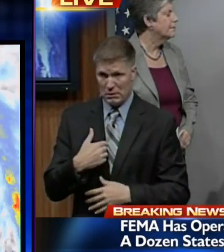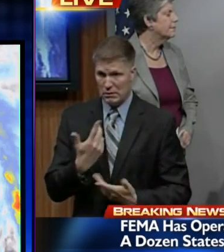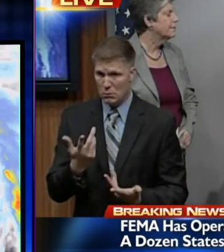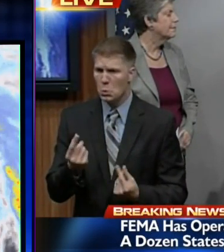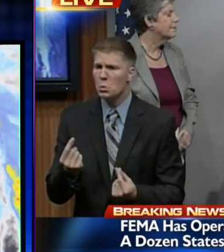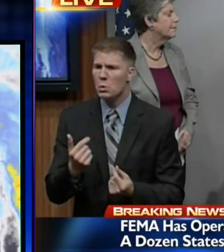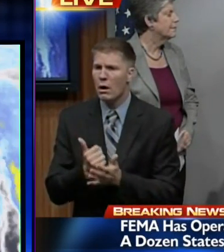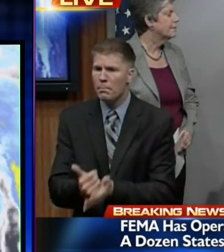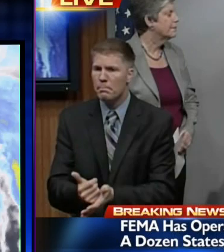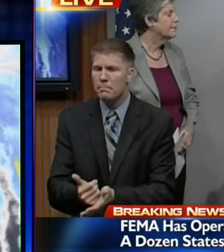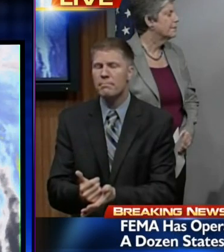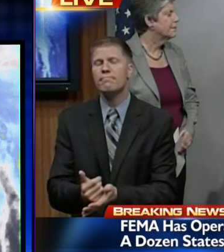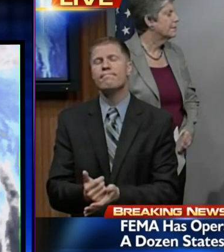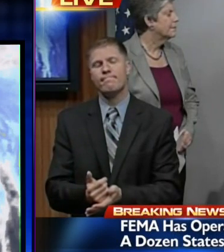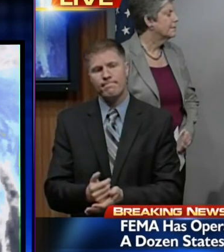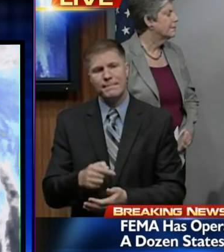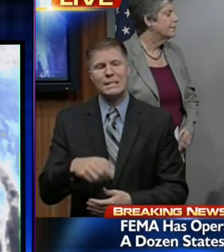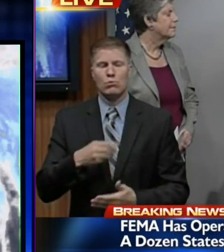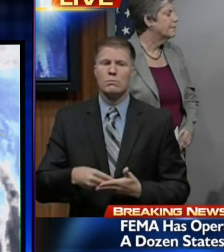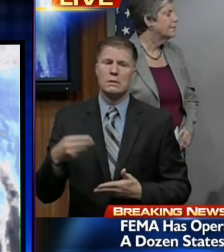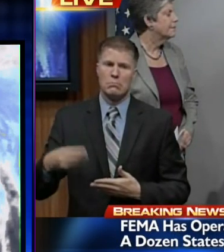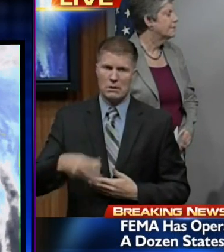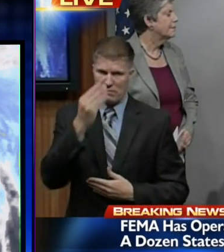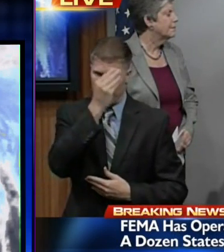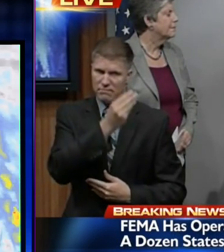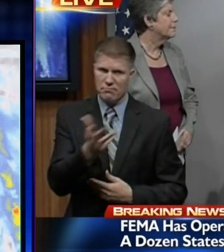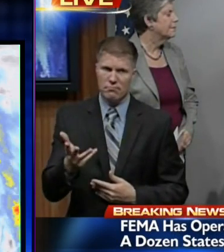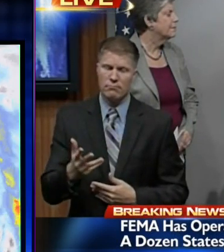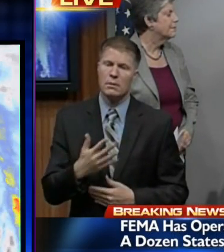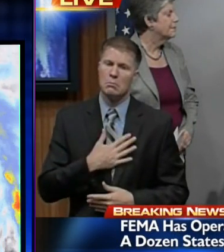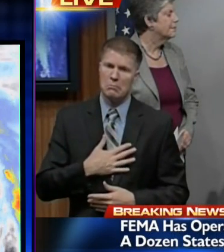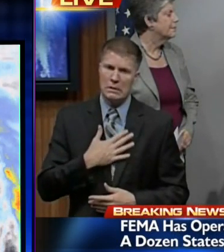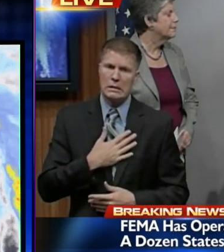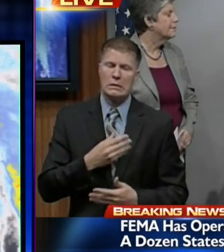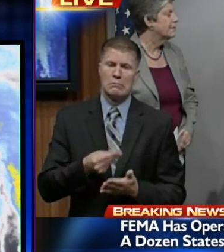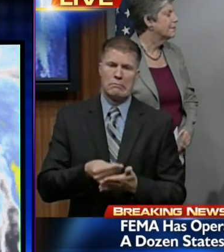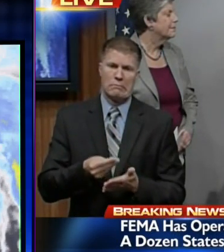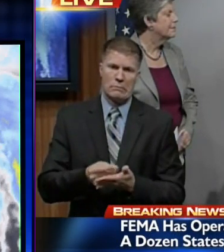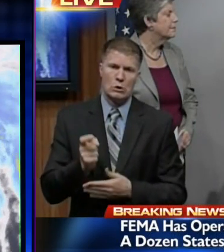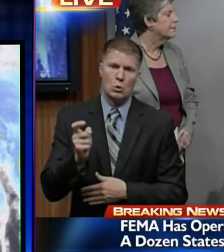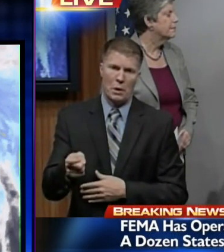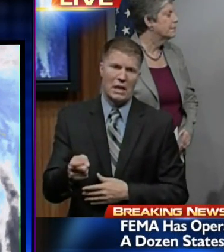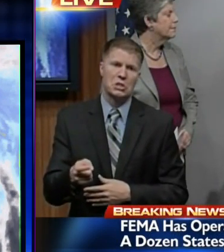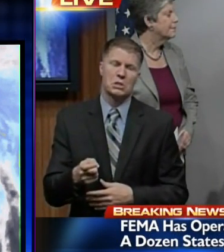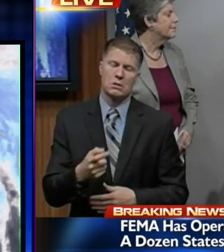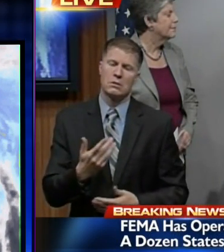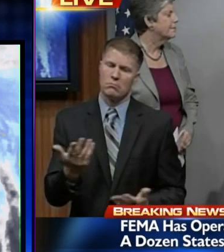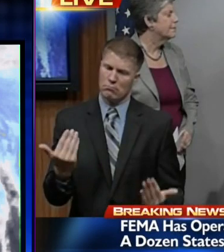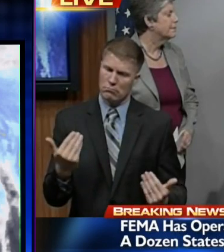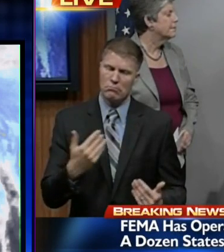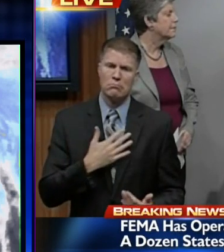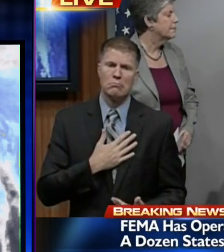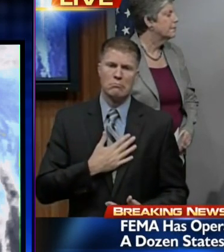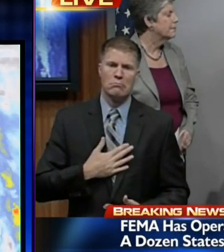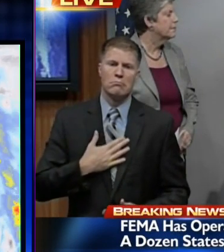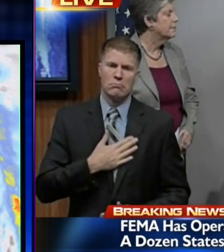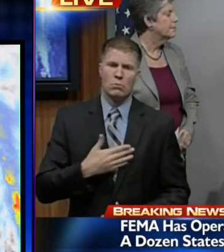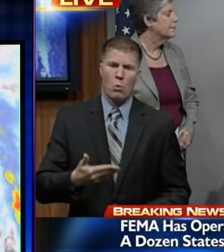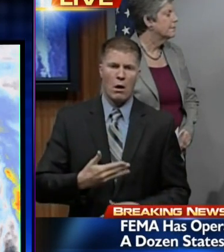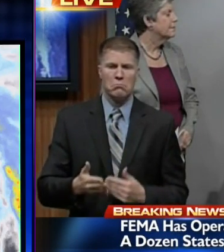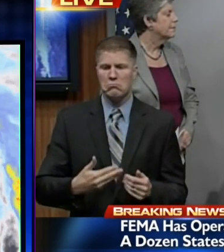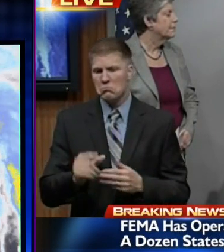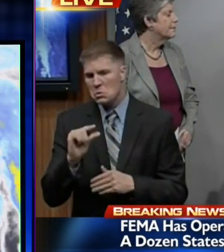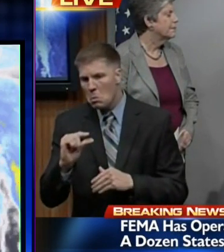My guess is this is going to be a costly operation, so donations are extremely welcome, regardless of the size. They'd be